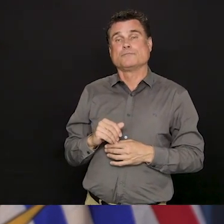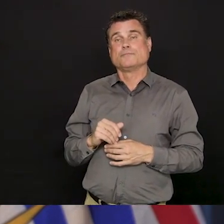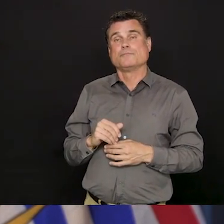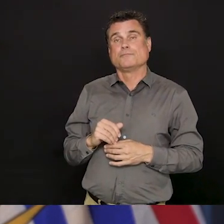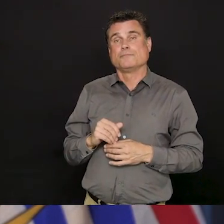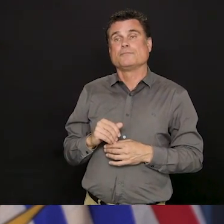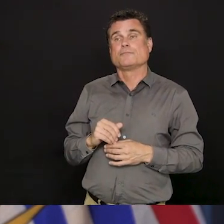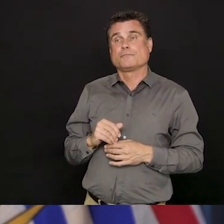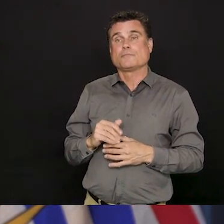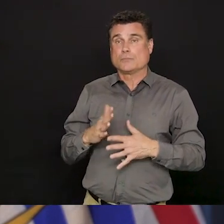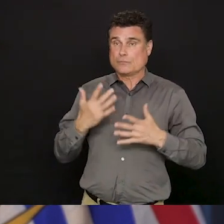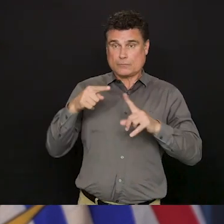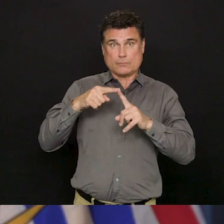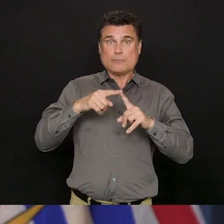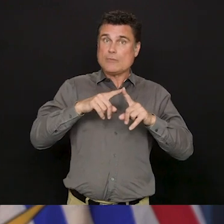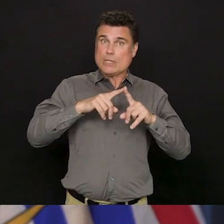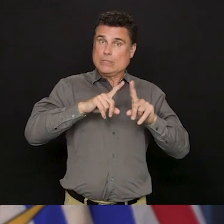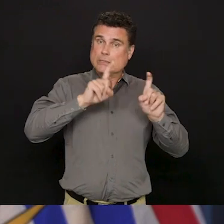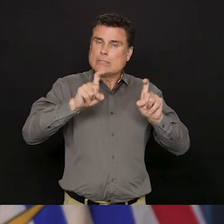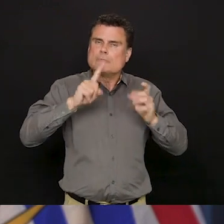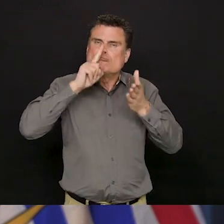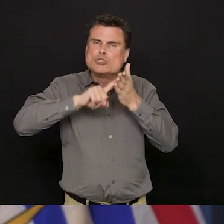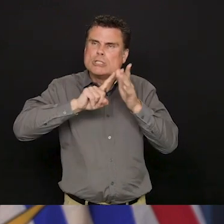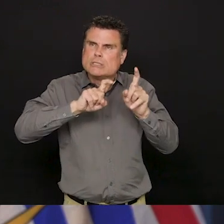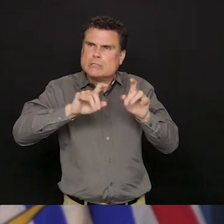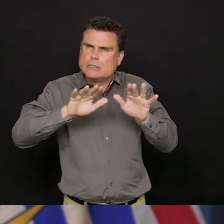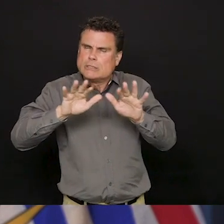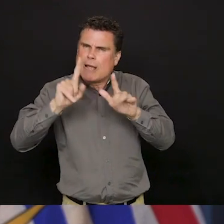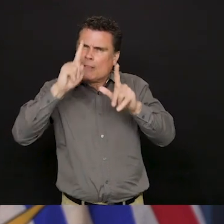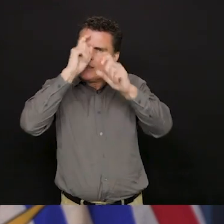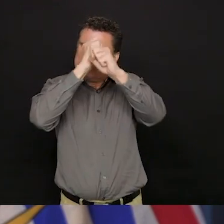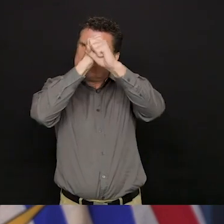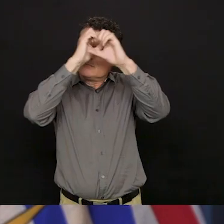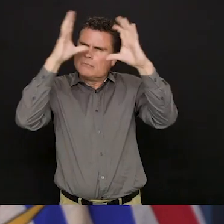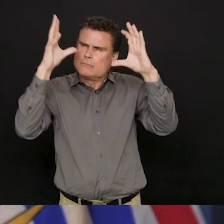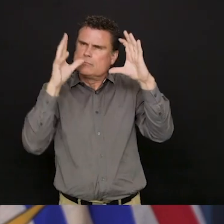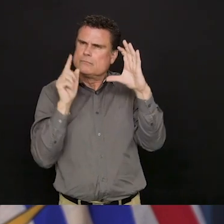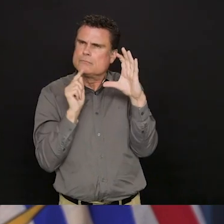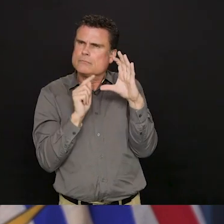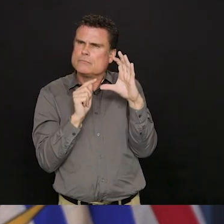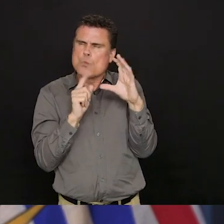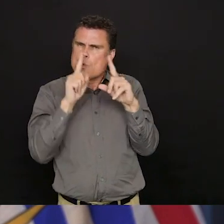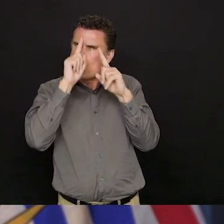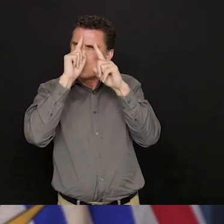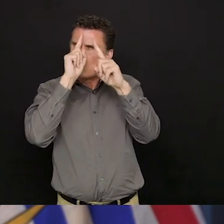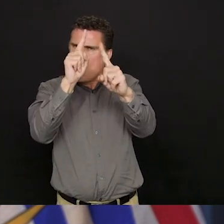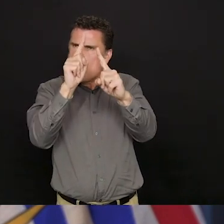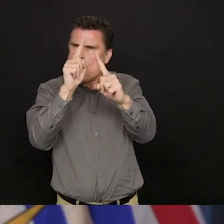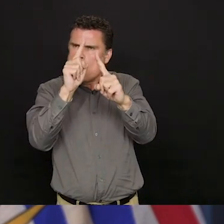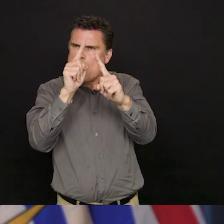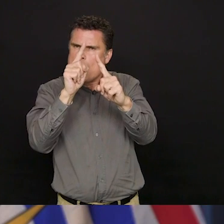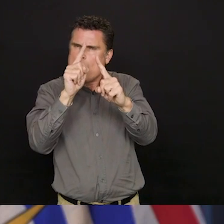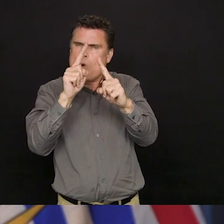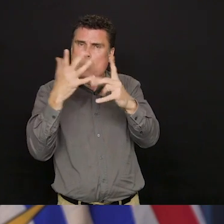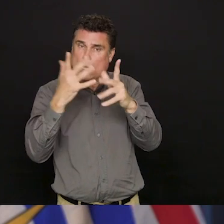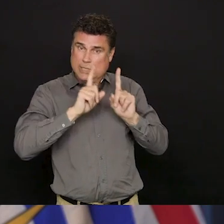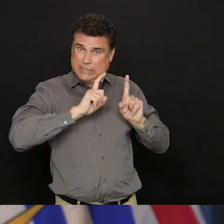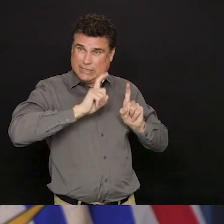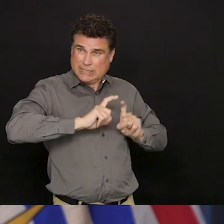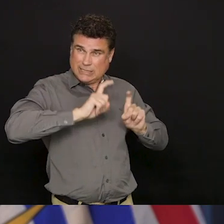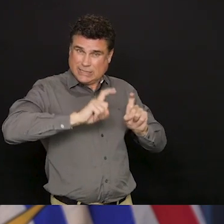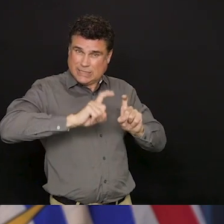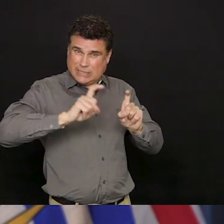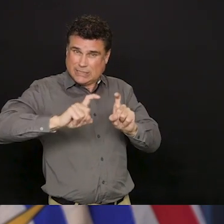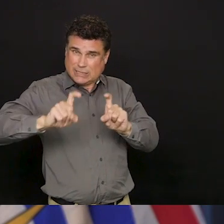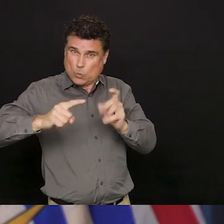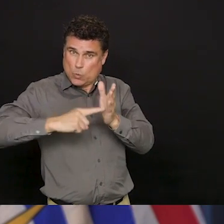for, which of the parameters you're more are more important. And we've seen this challenge